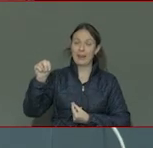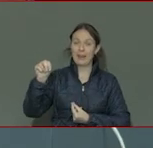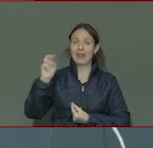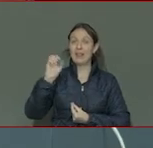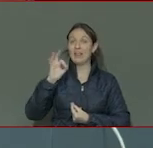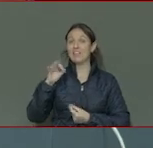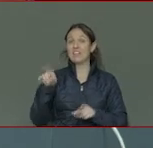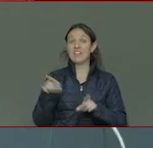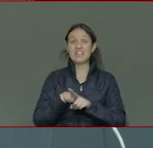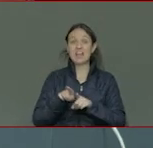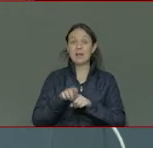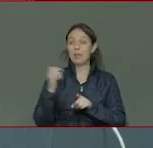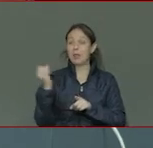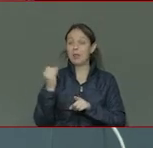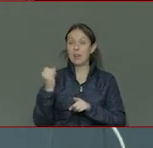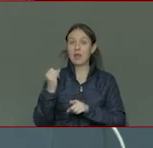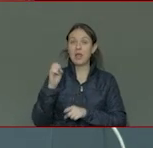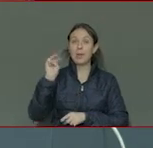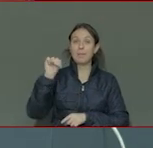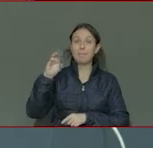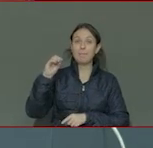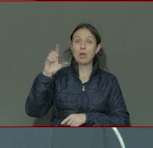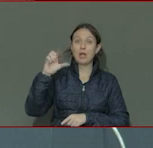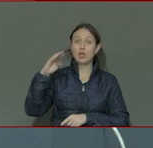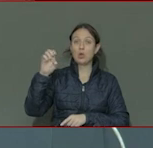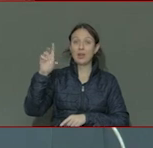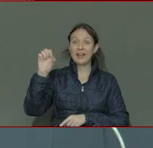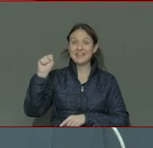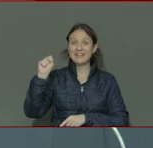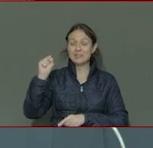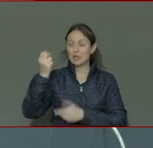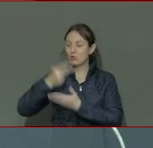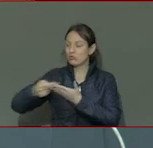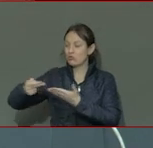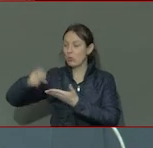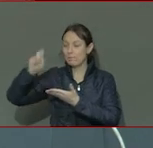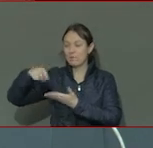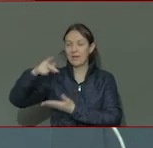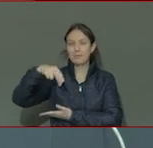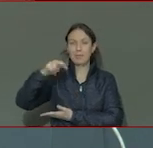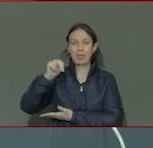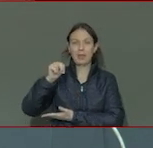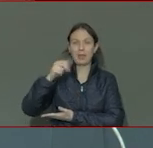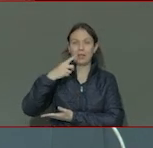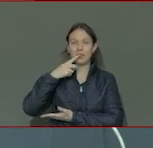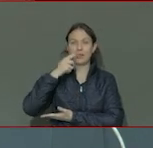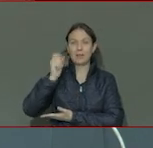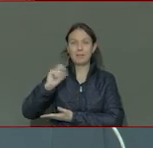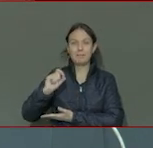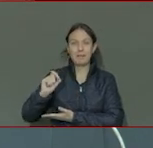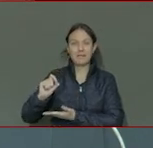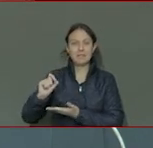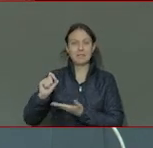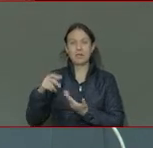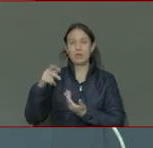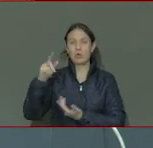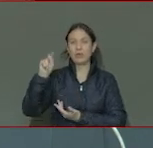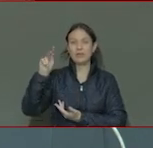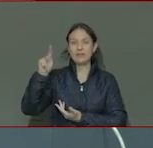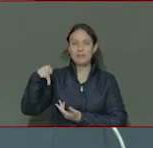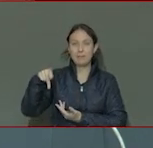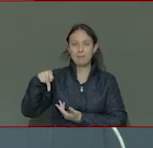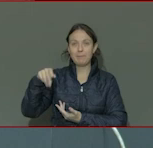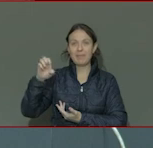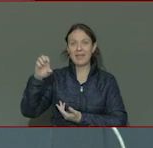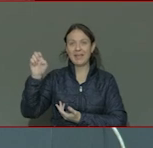organic molecules, they must be in pen. We're not marking any pencil, we're not marking Tipp-Ex, we're not